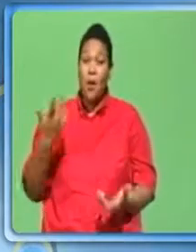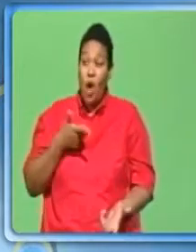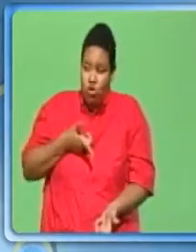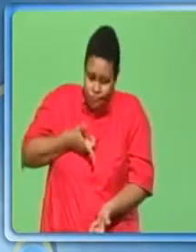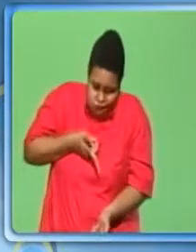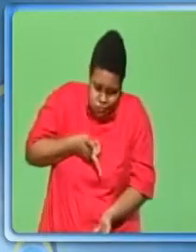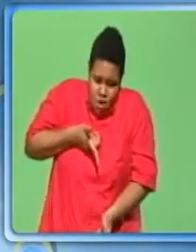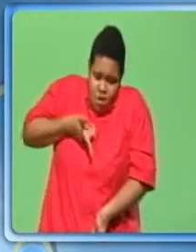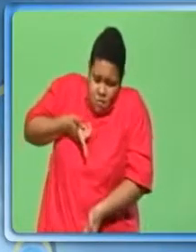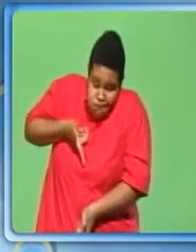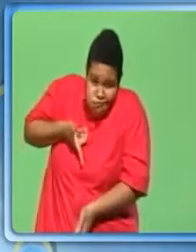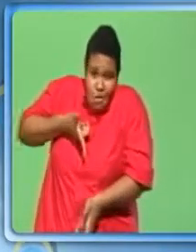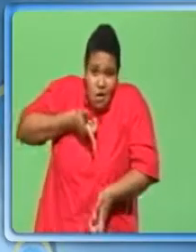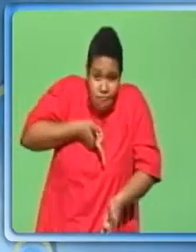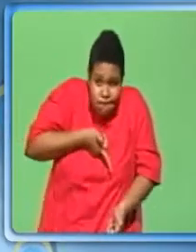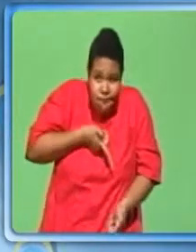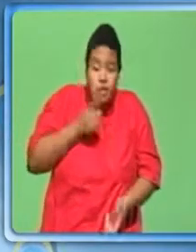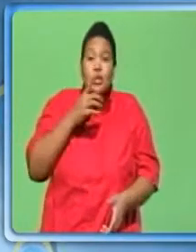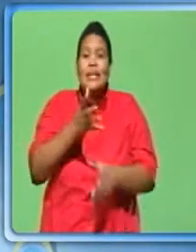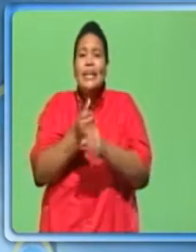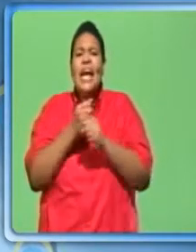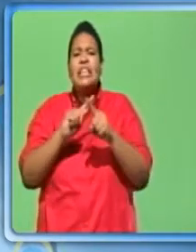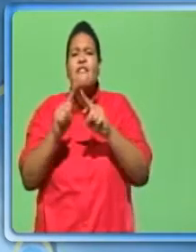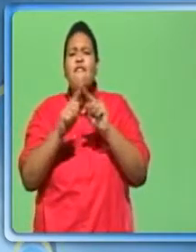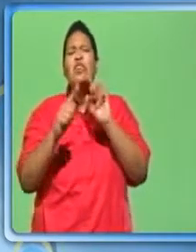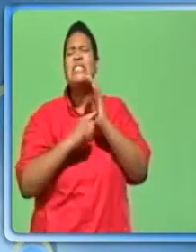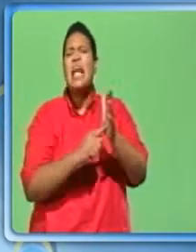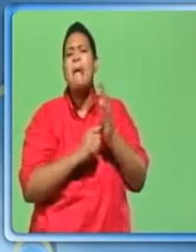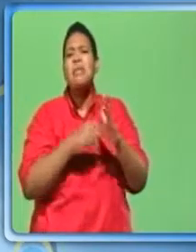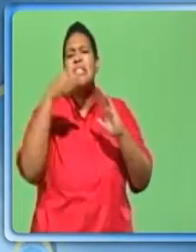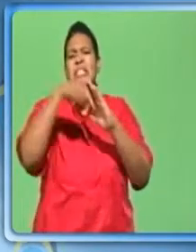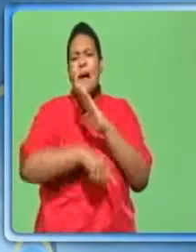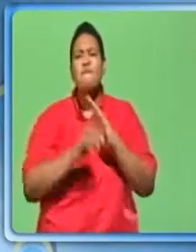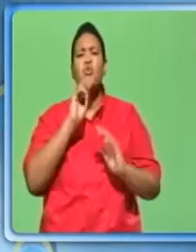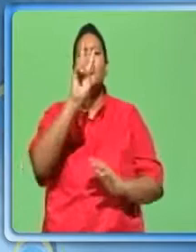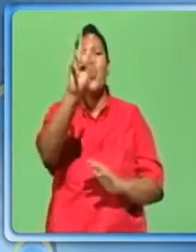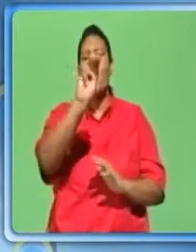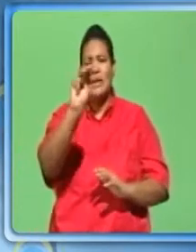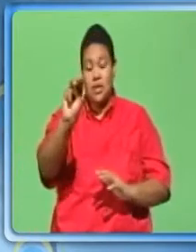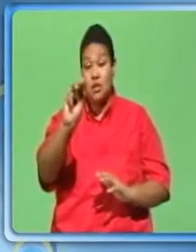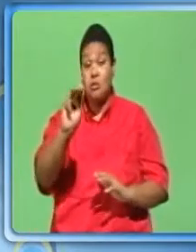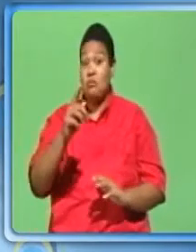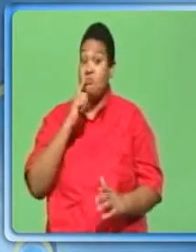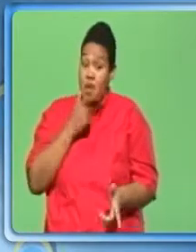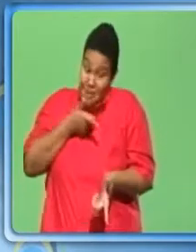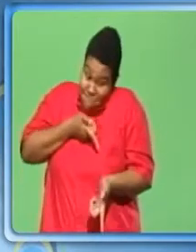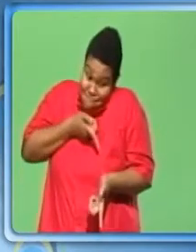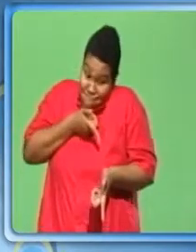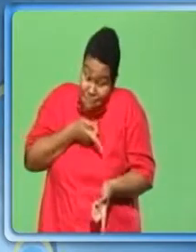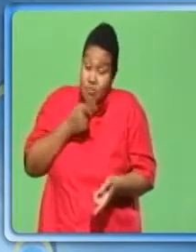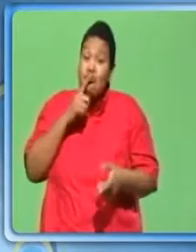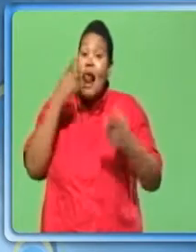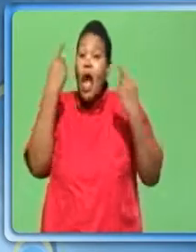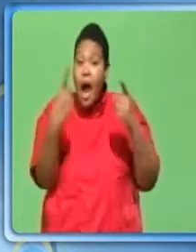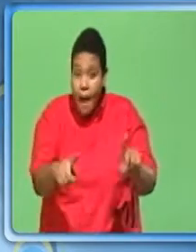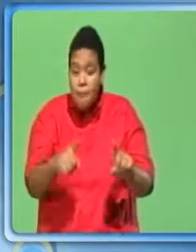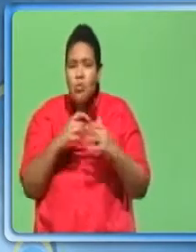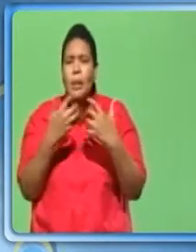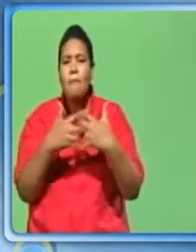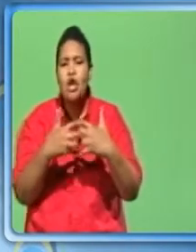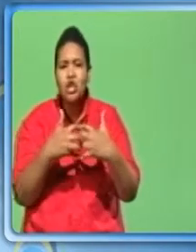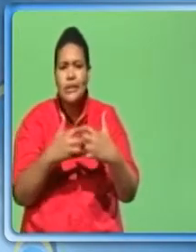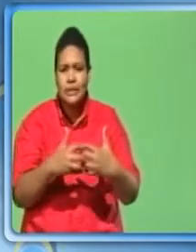where it is necessary to obtain samples beyond a depth of 2 meters. Drilling is carried out by